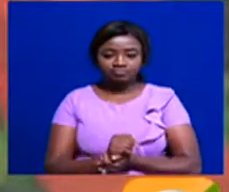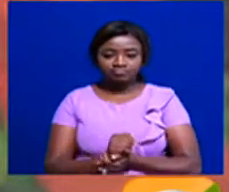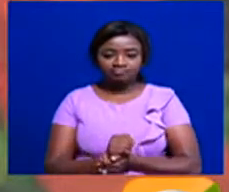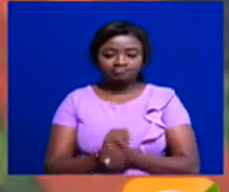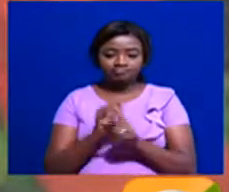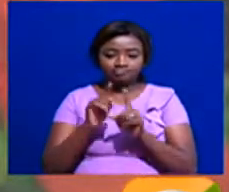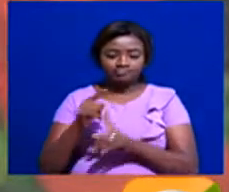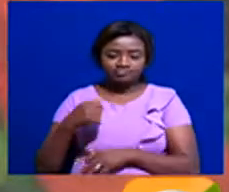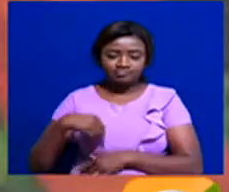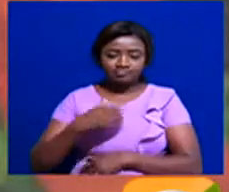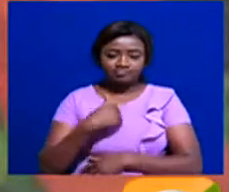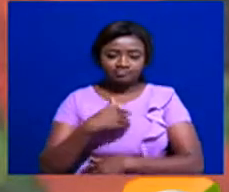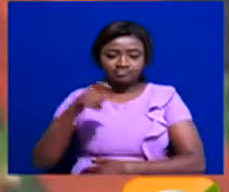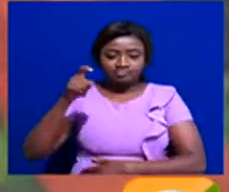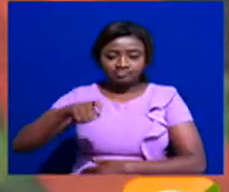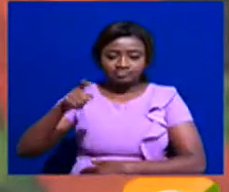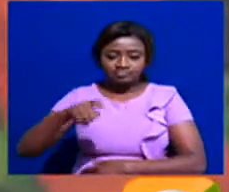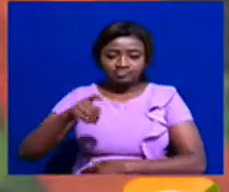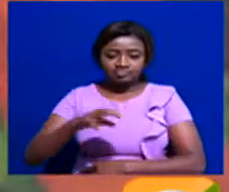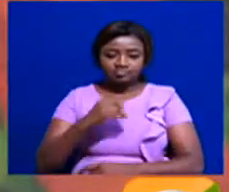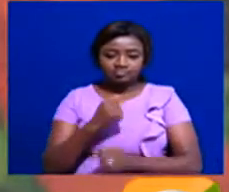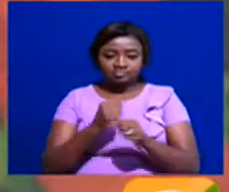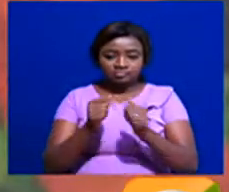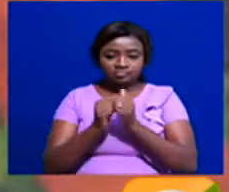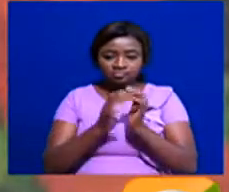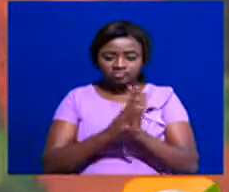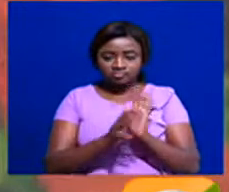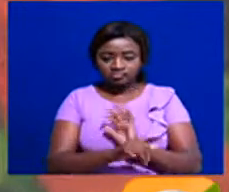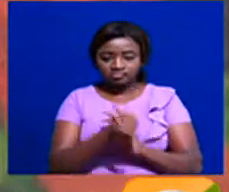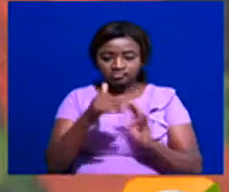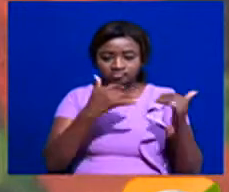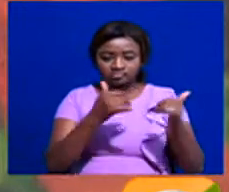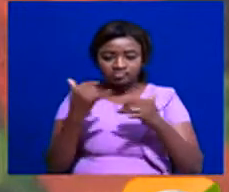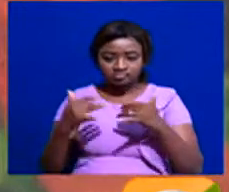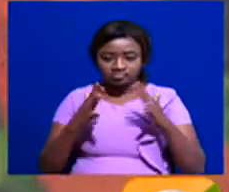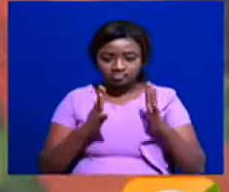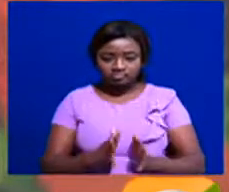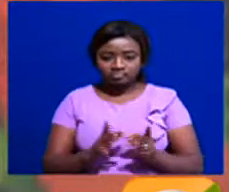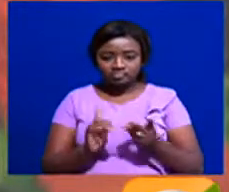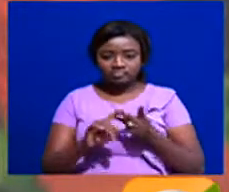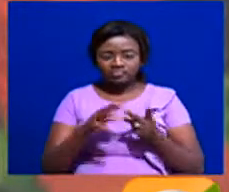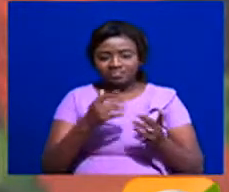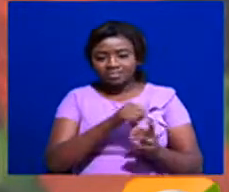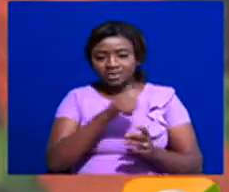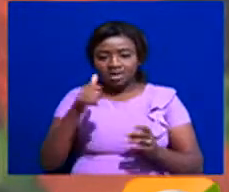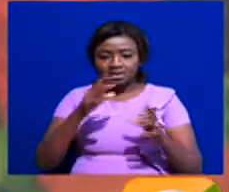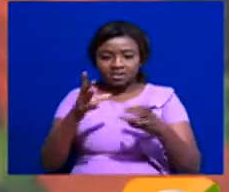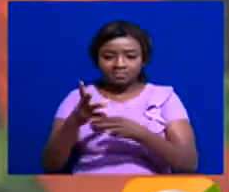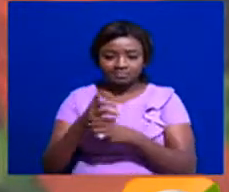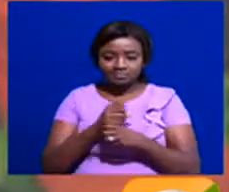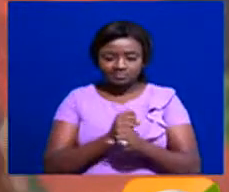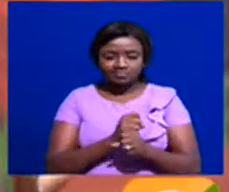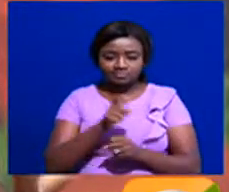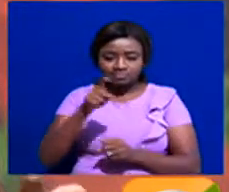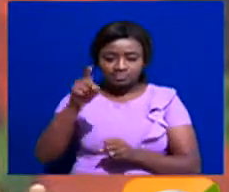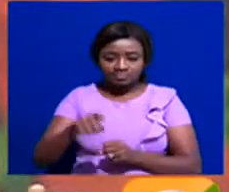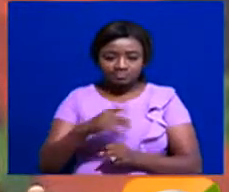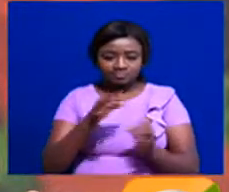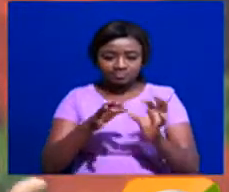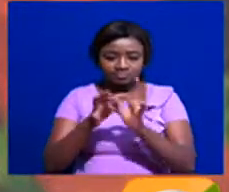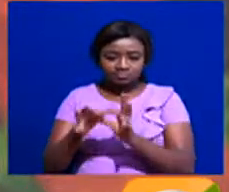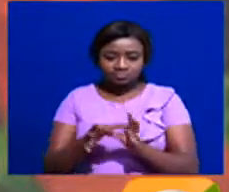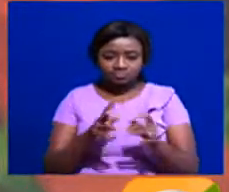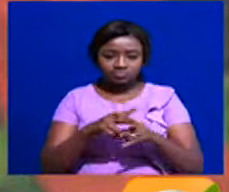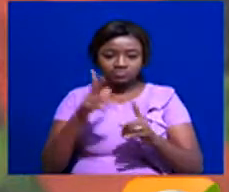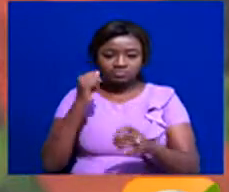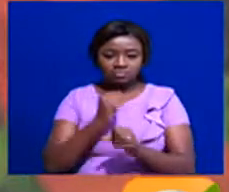for concerted efforts with other players, other organizations that need to join into the